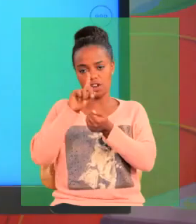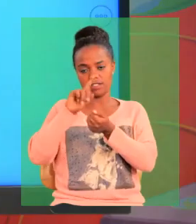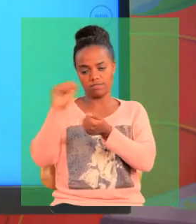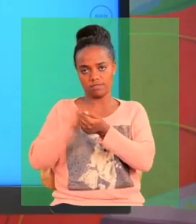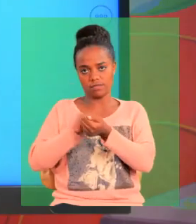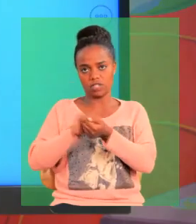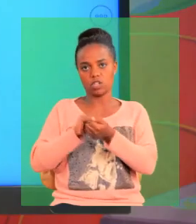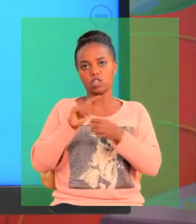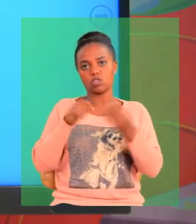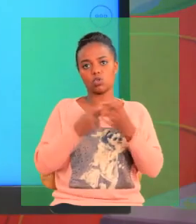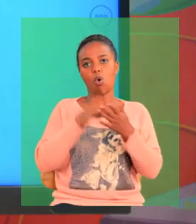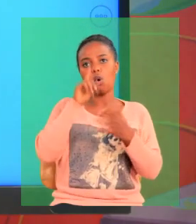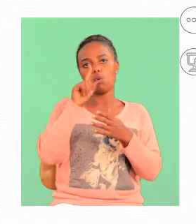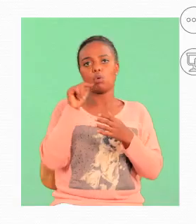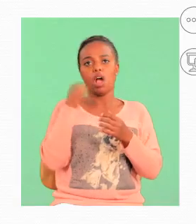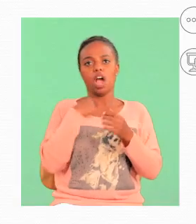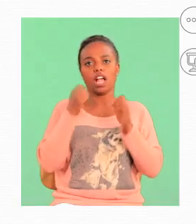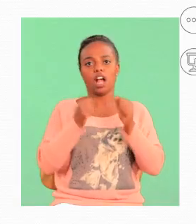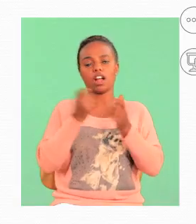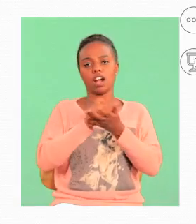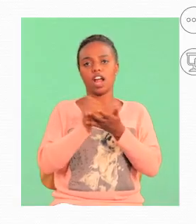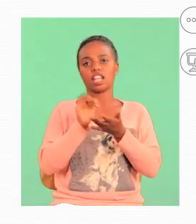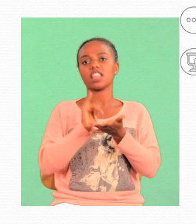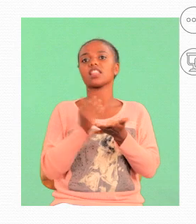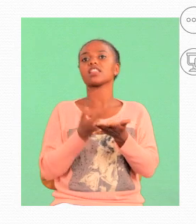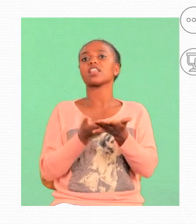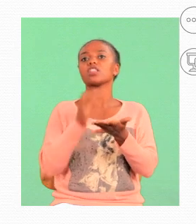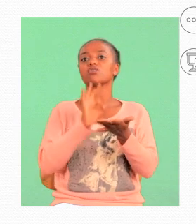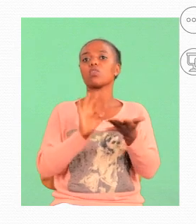form: 1 comma 2